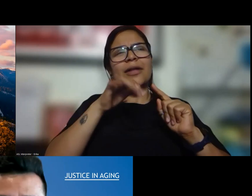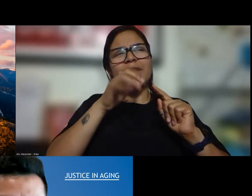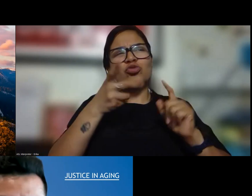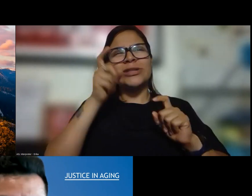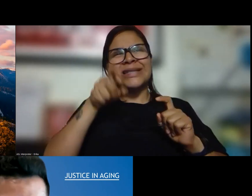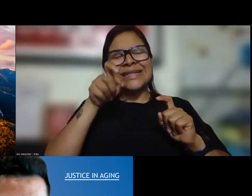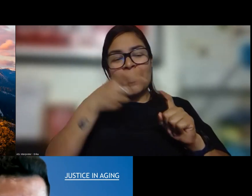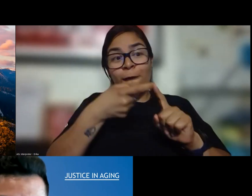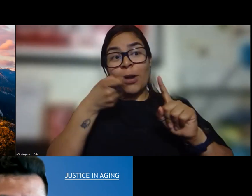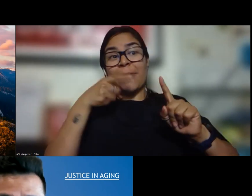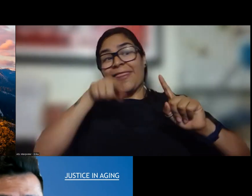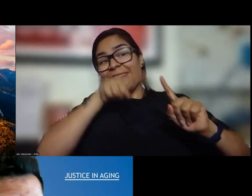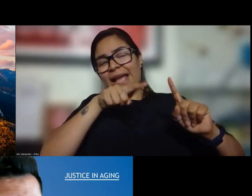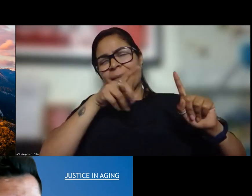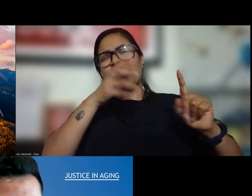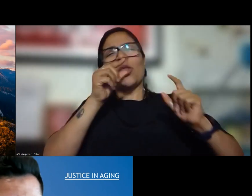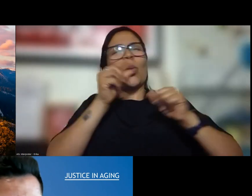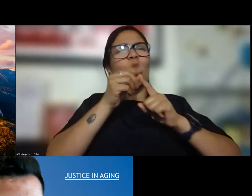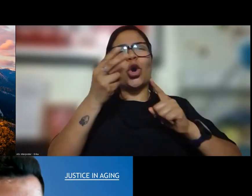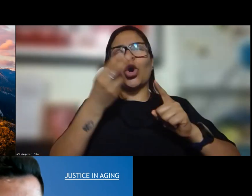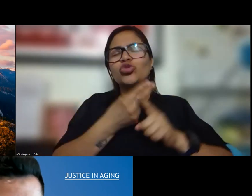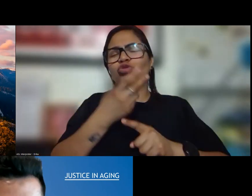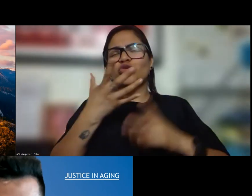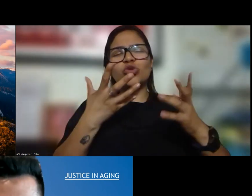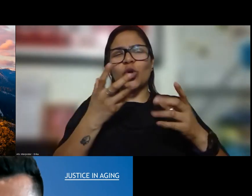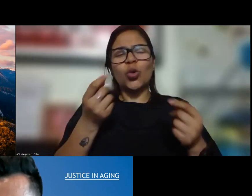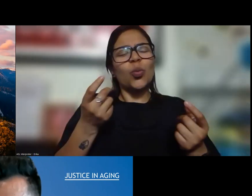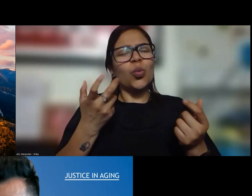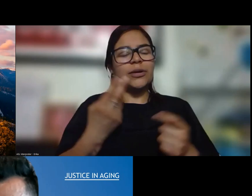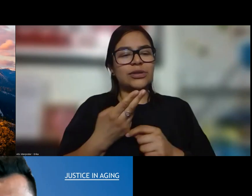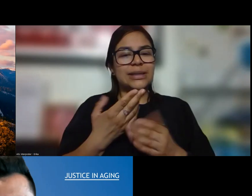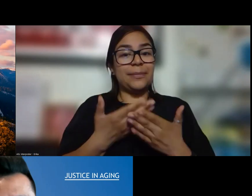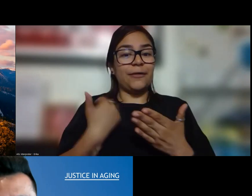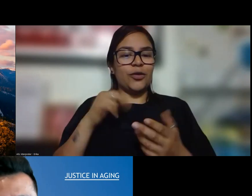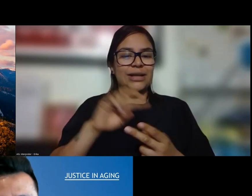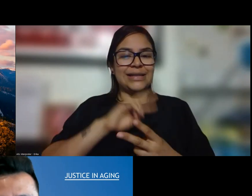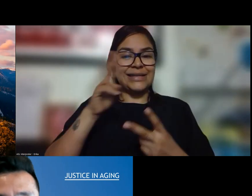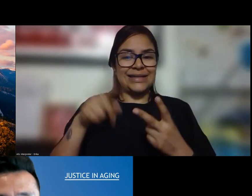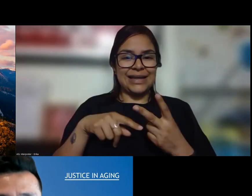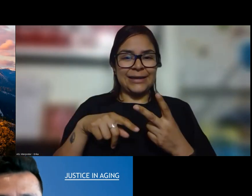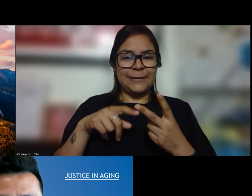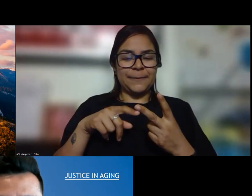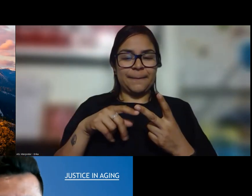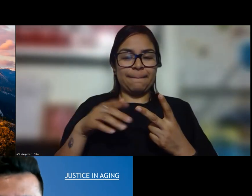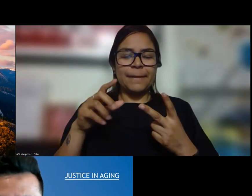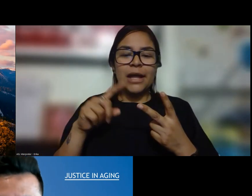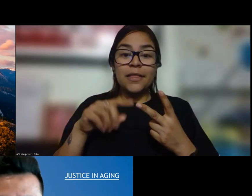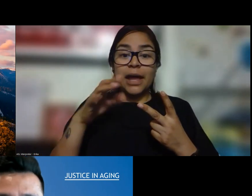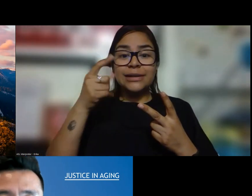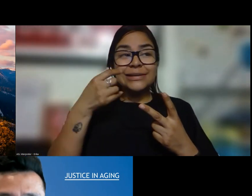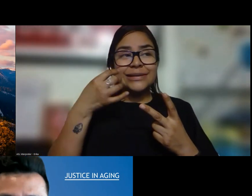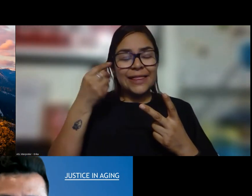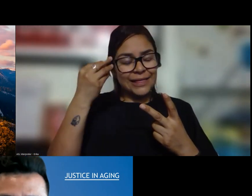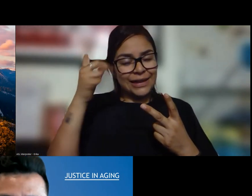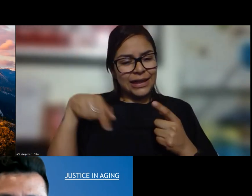presented? So one is around testing, whether it's been tested among older adults. And then second is, in particular, knowing that there are going to be